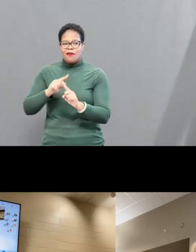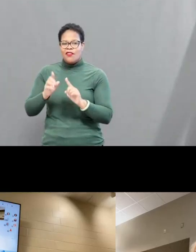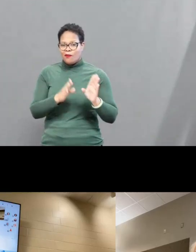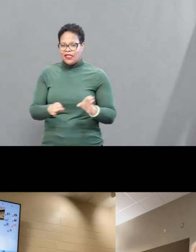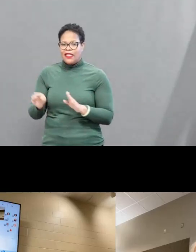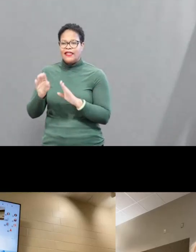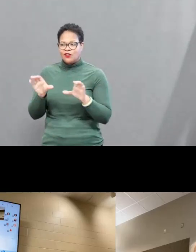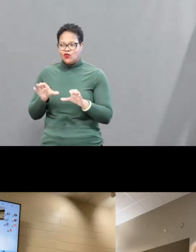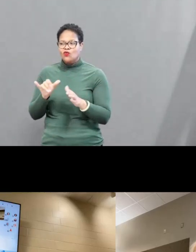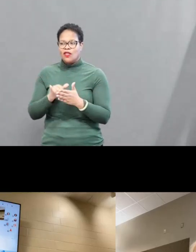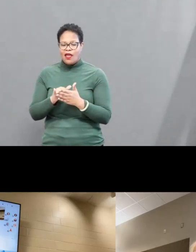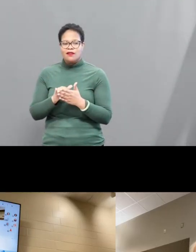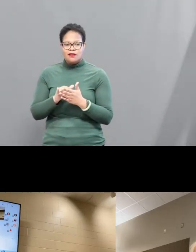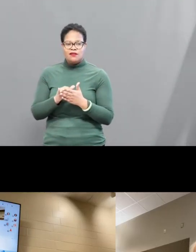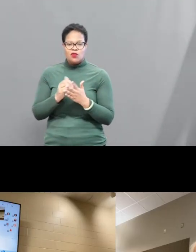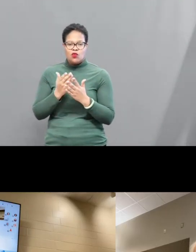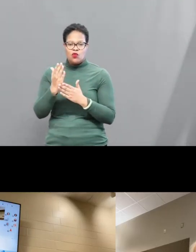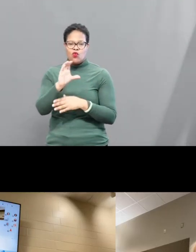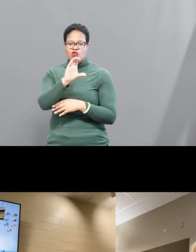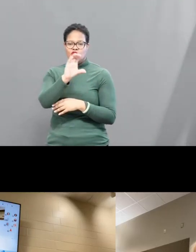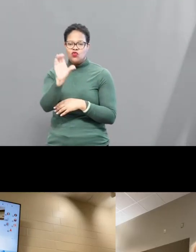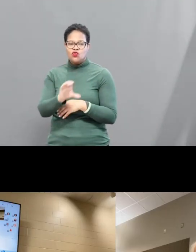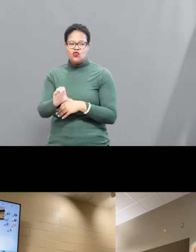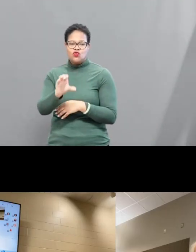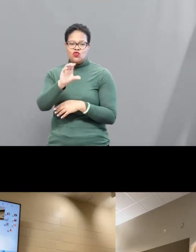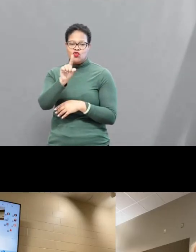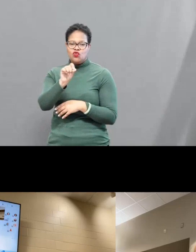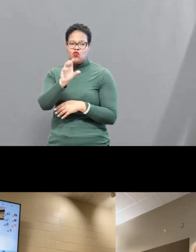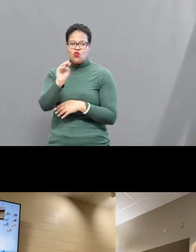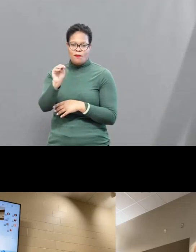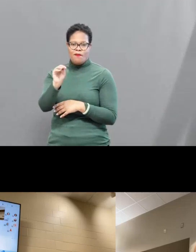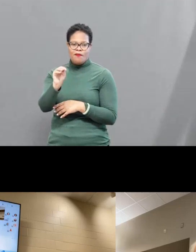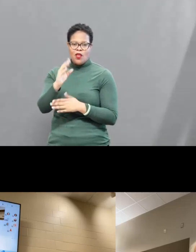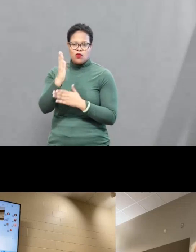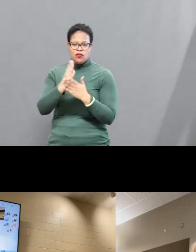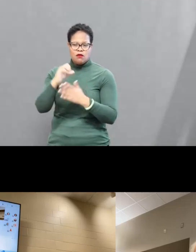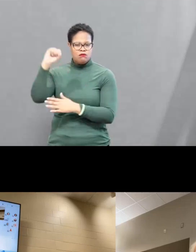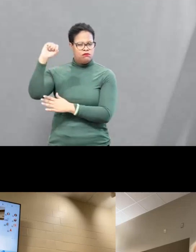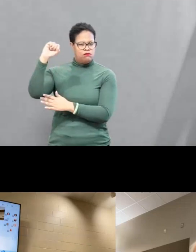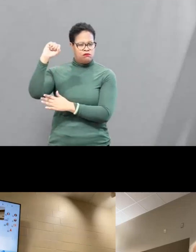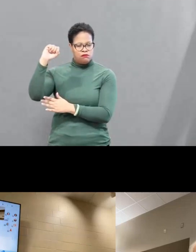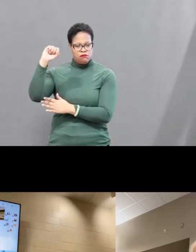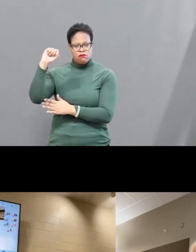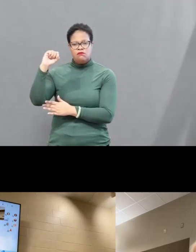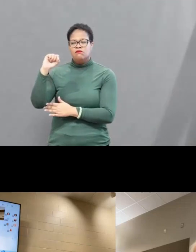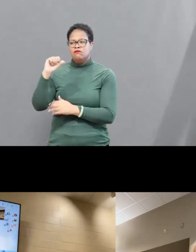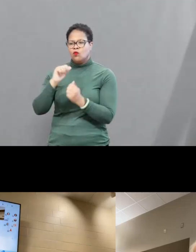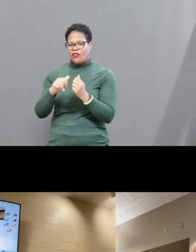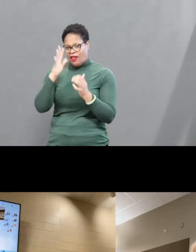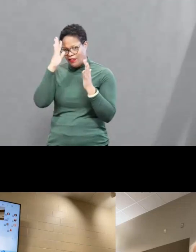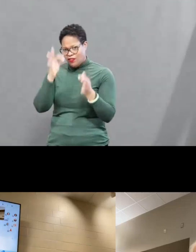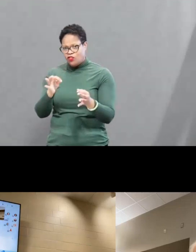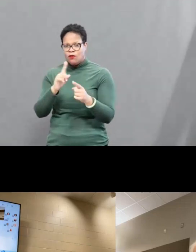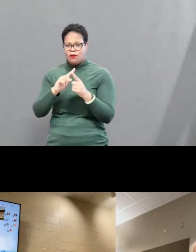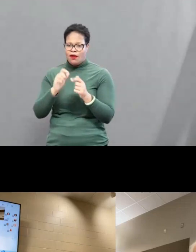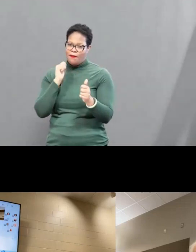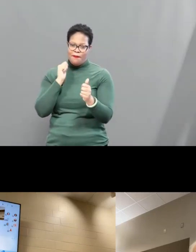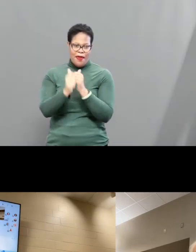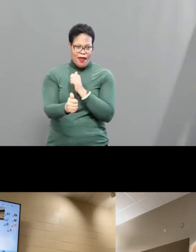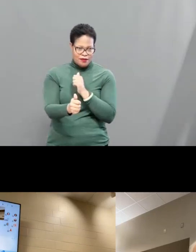that on Zoom, and there was some pushback on that, but it passed.